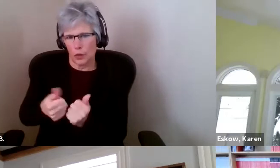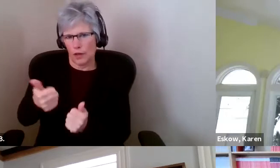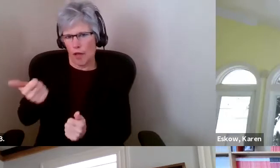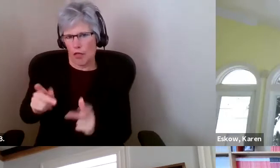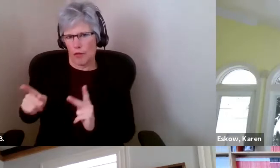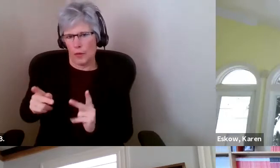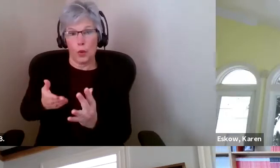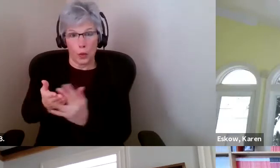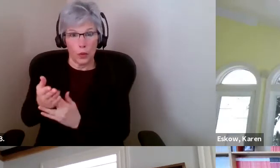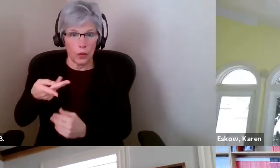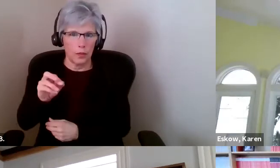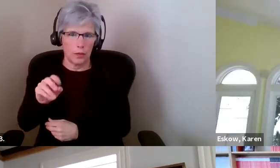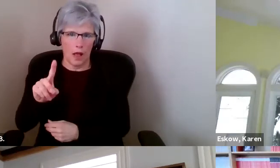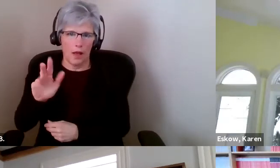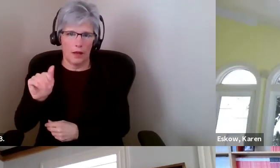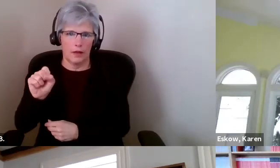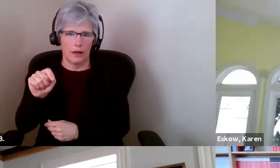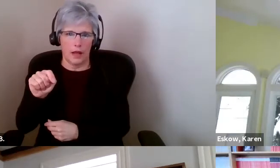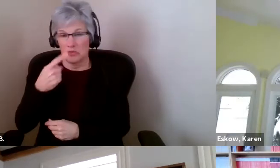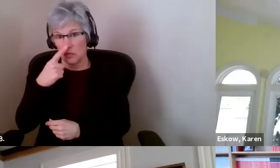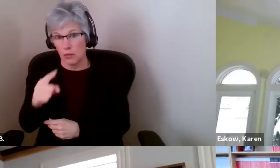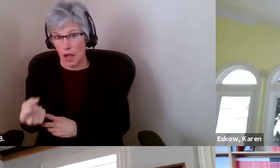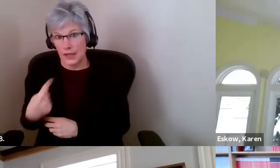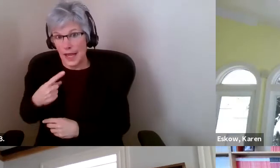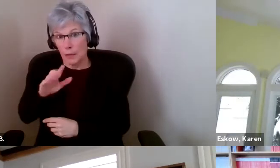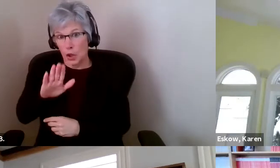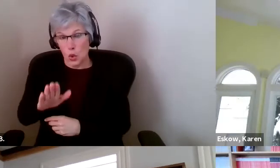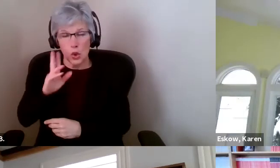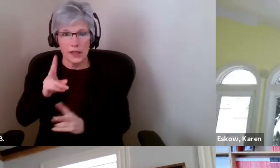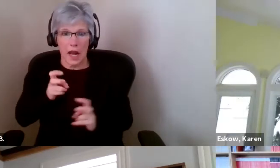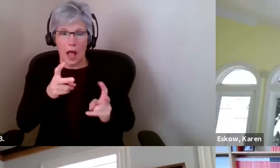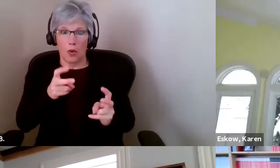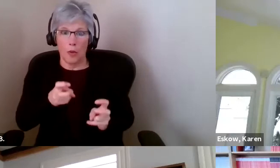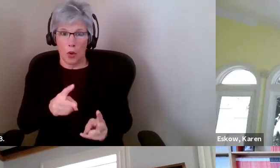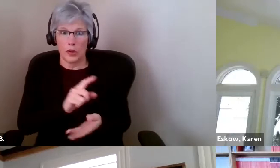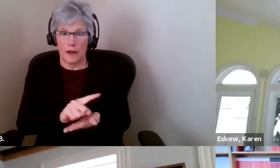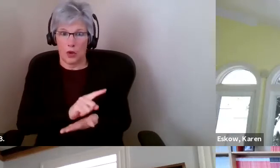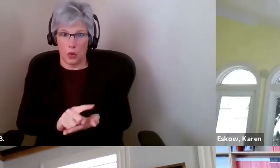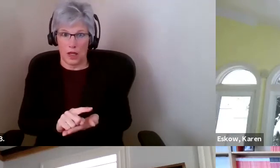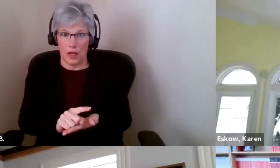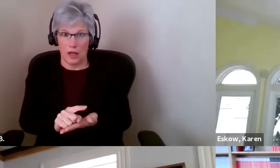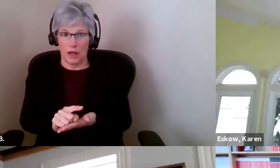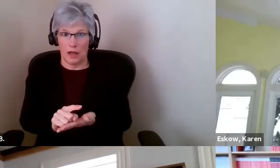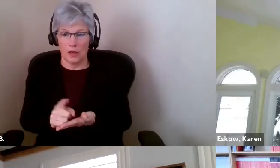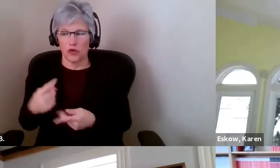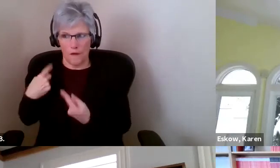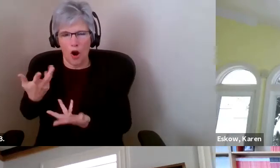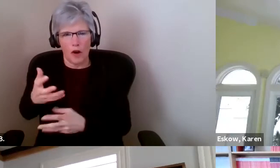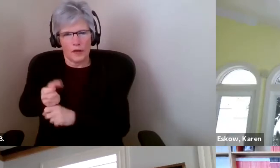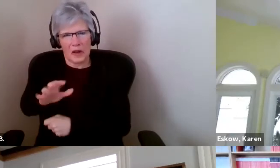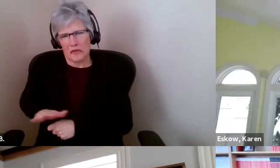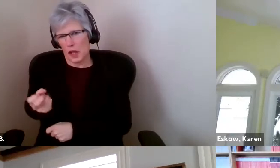me yours and I'll put some up every week. I have received about a dozen and what I'm gonna do is collect them and